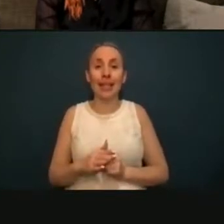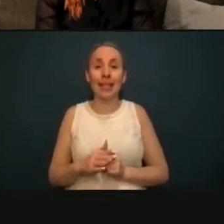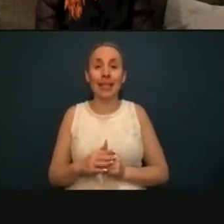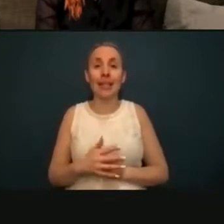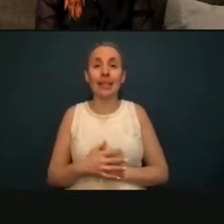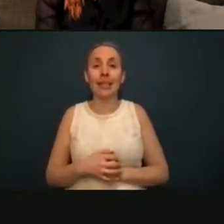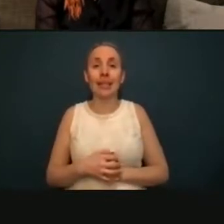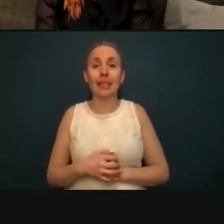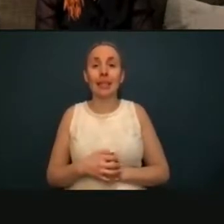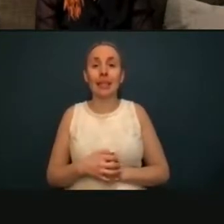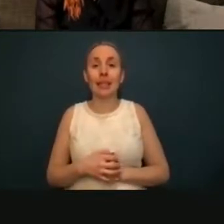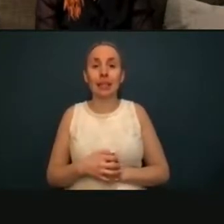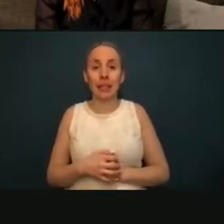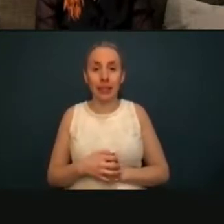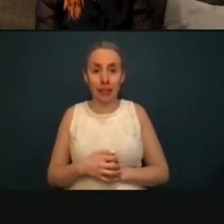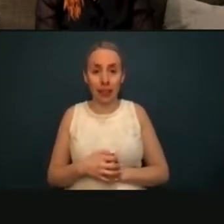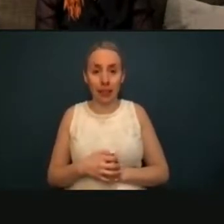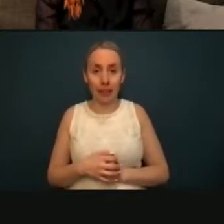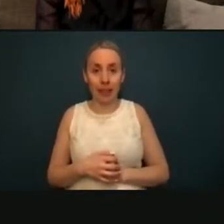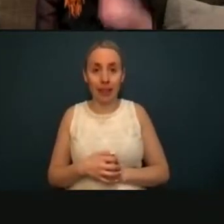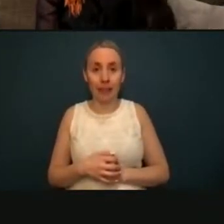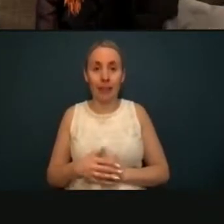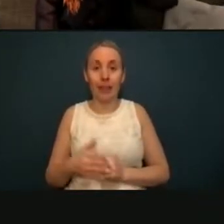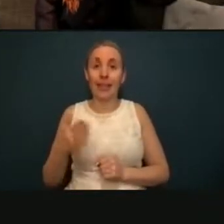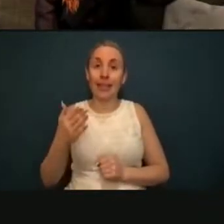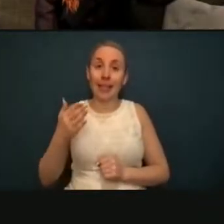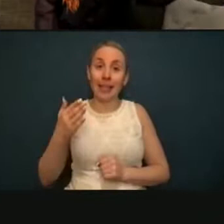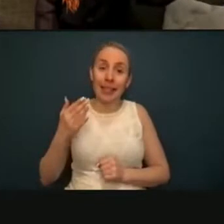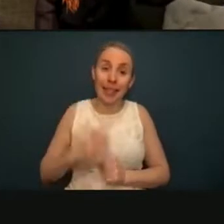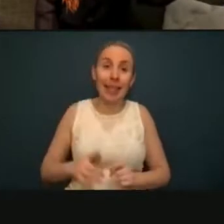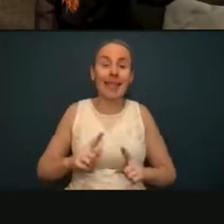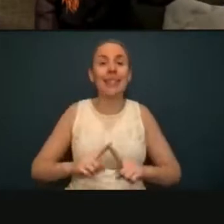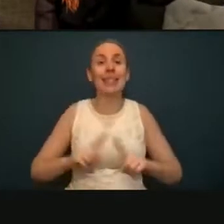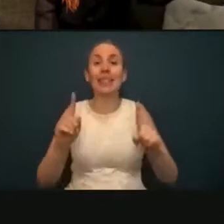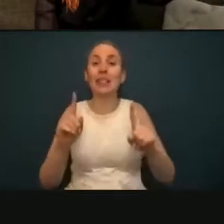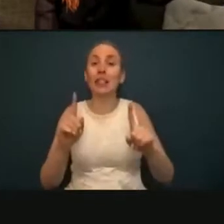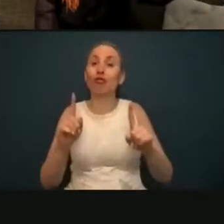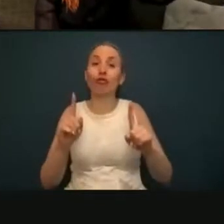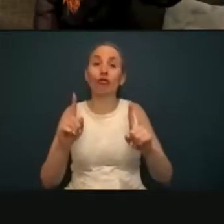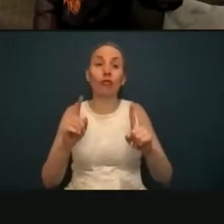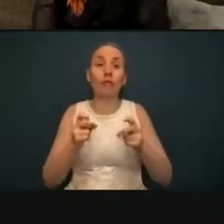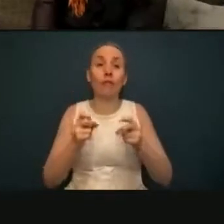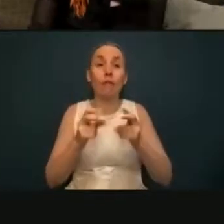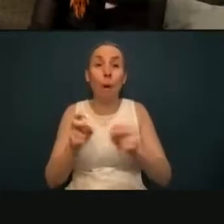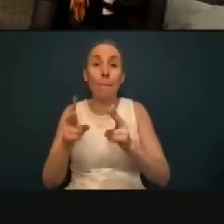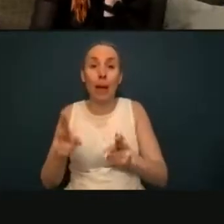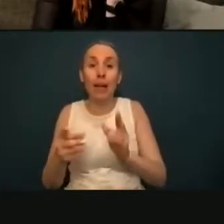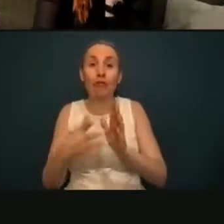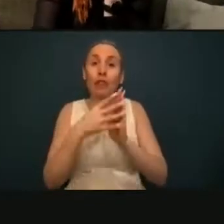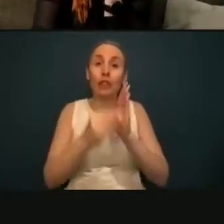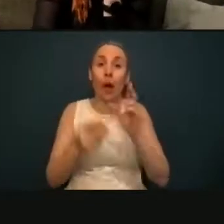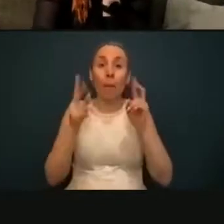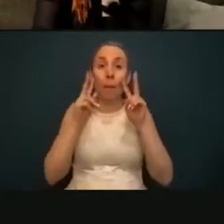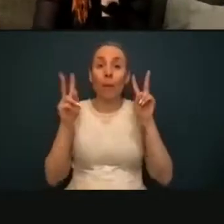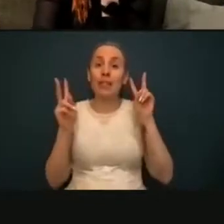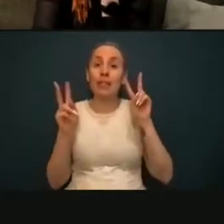to have these virtual concerts, for example, And also now